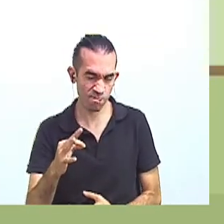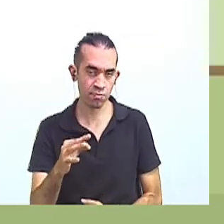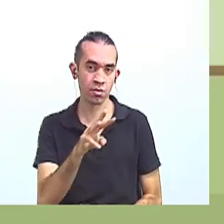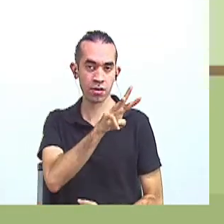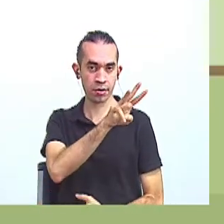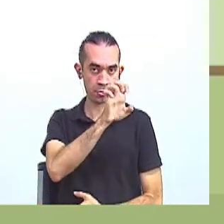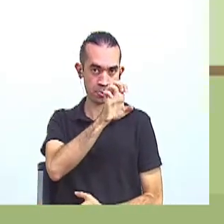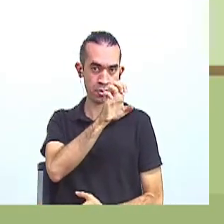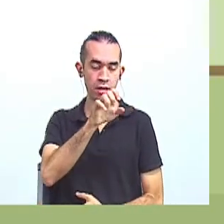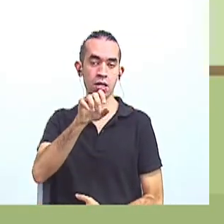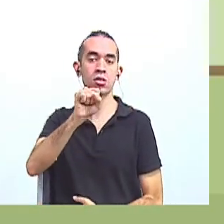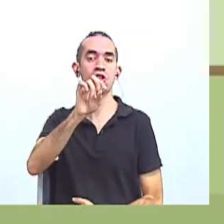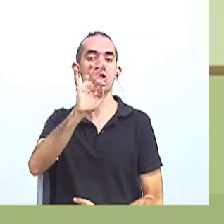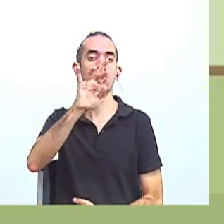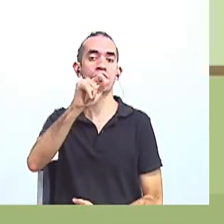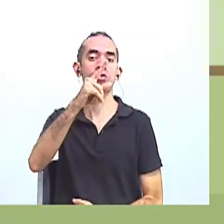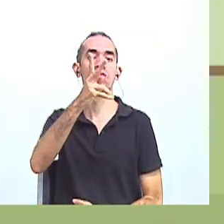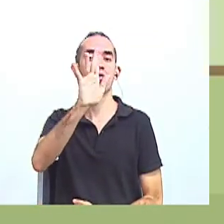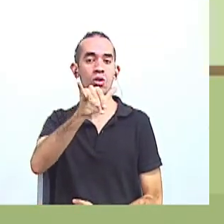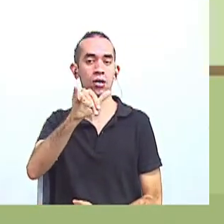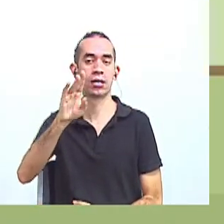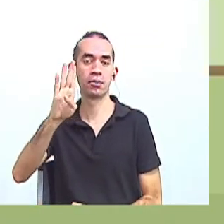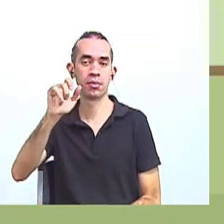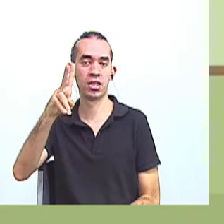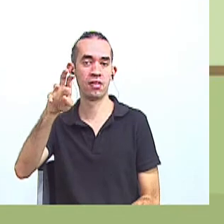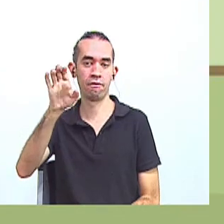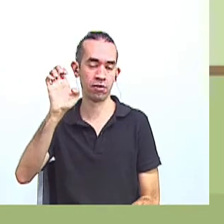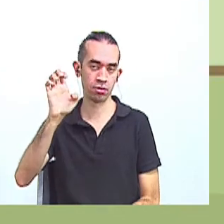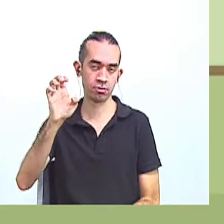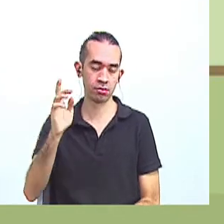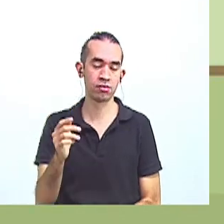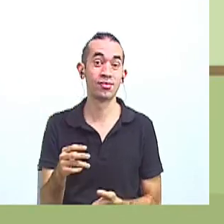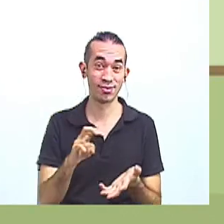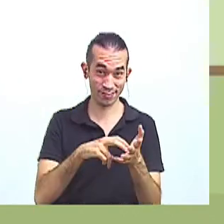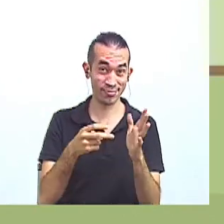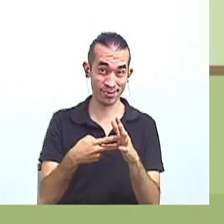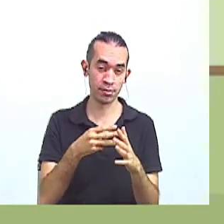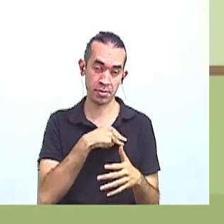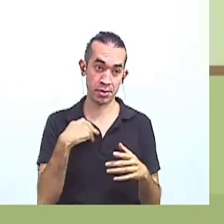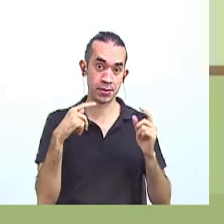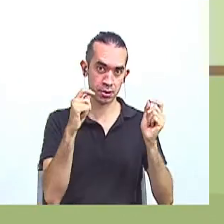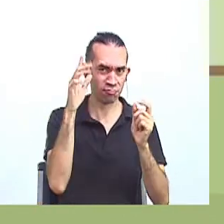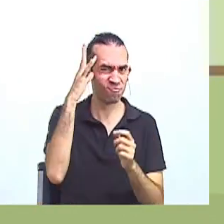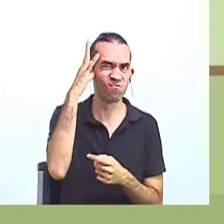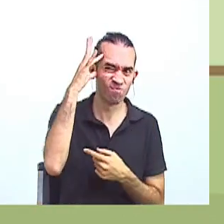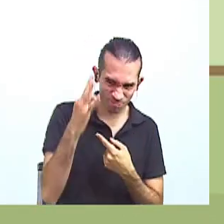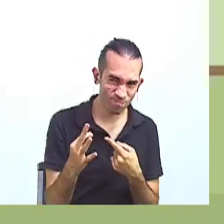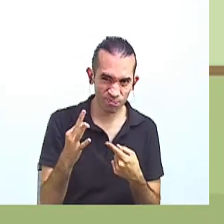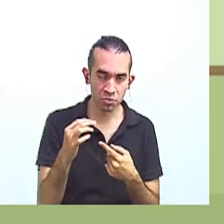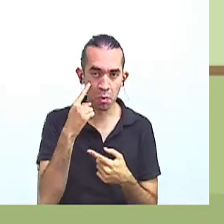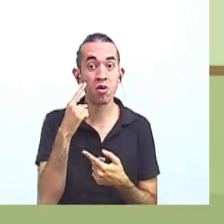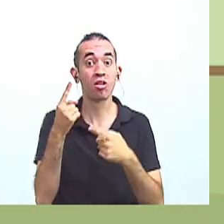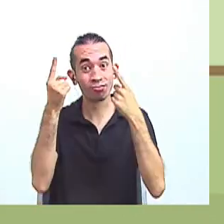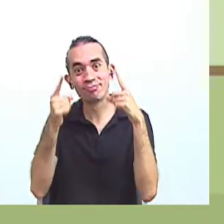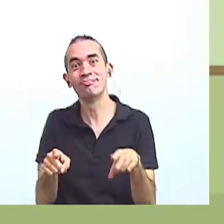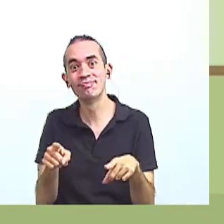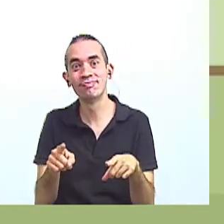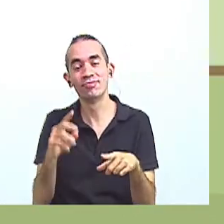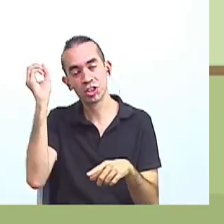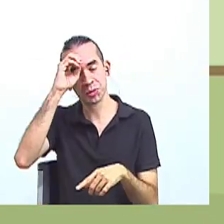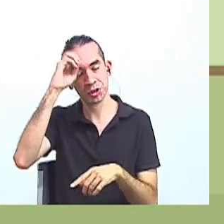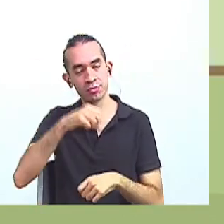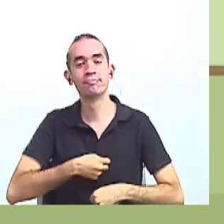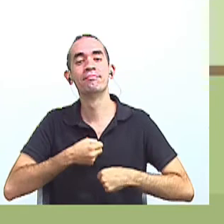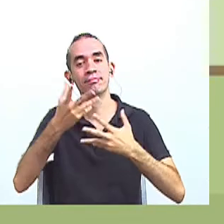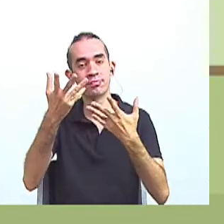the Ministry of Public Education, we strongly believe that. You see, that is a very common expression to give an opinion when